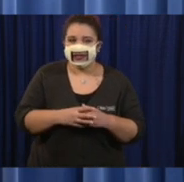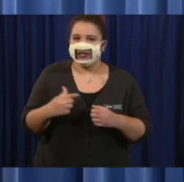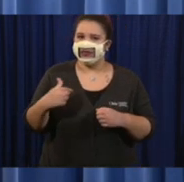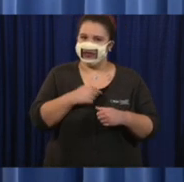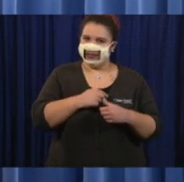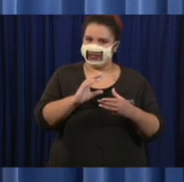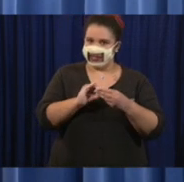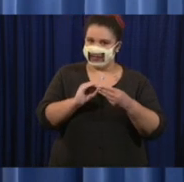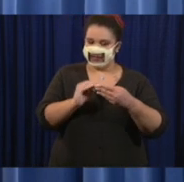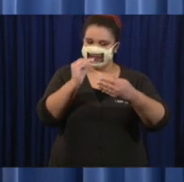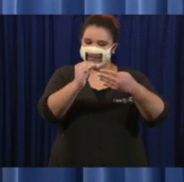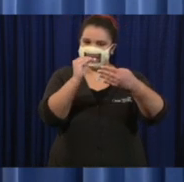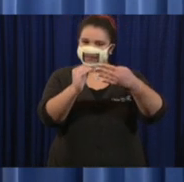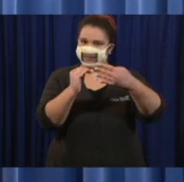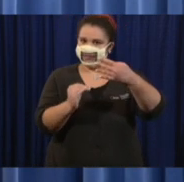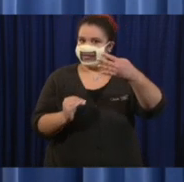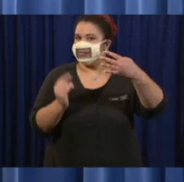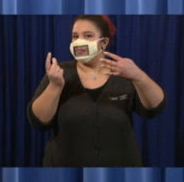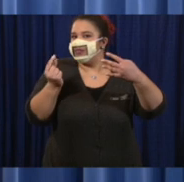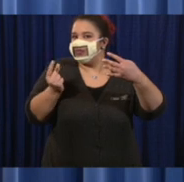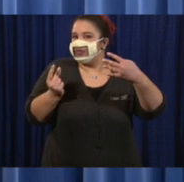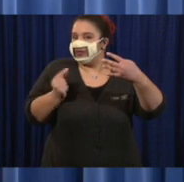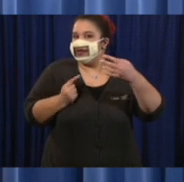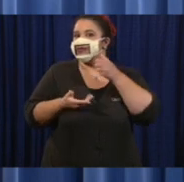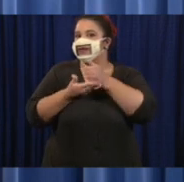and to boost consumer confidence.